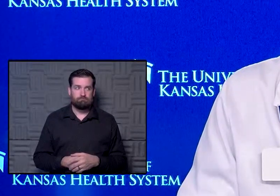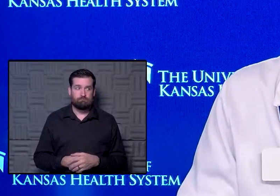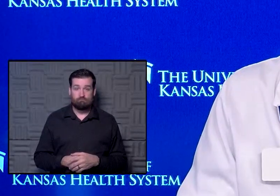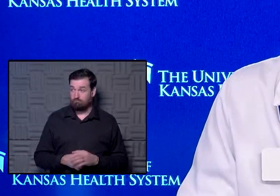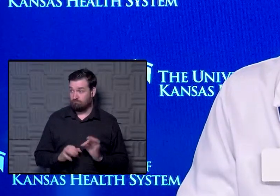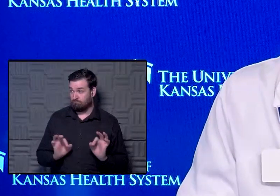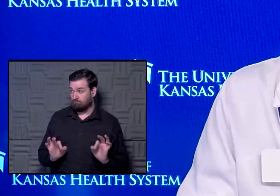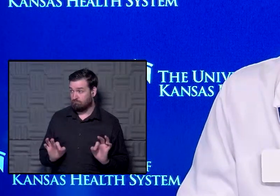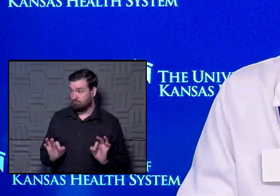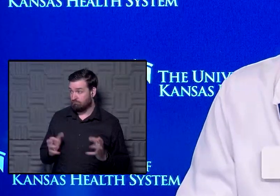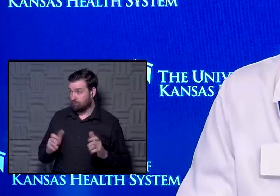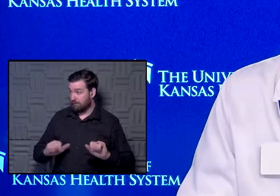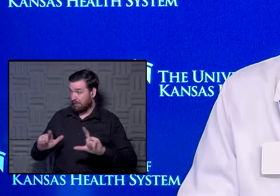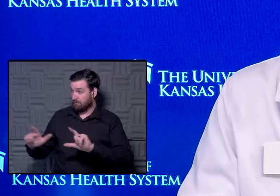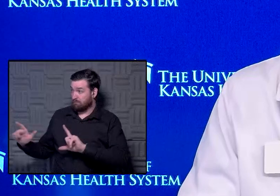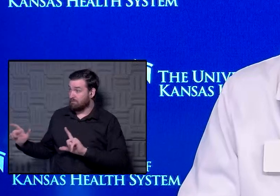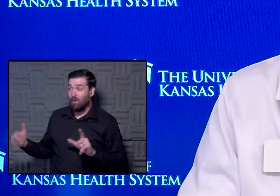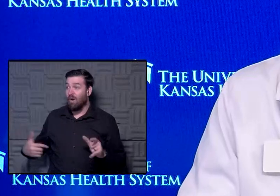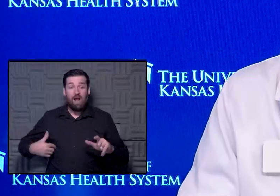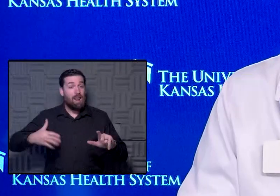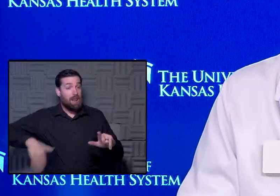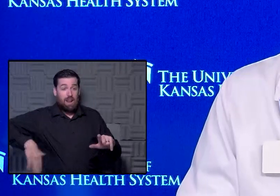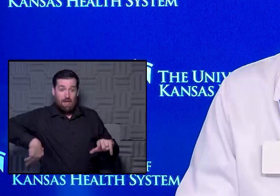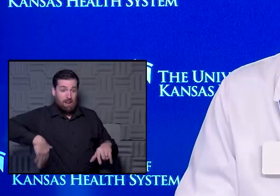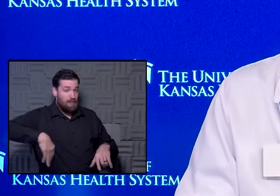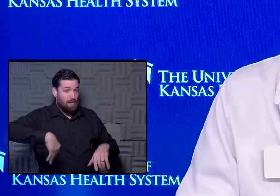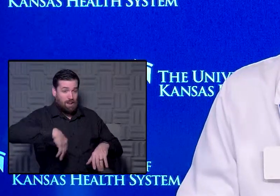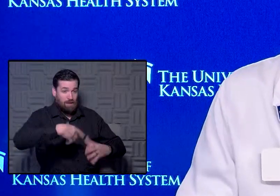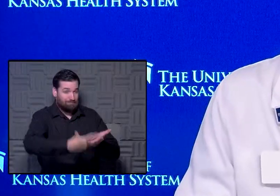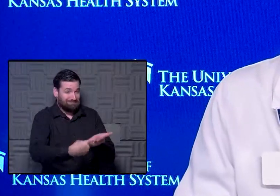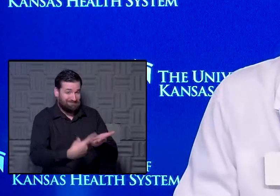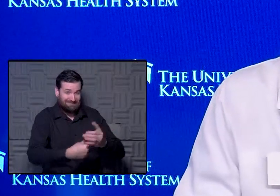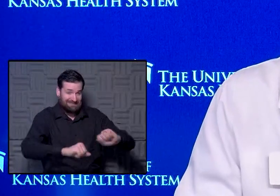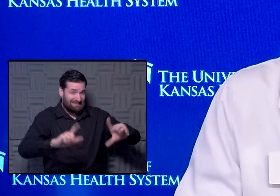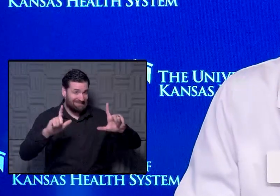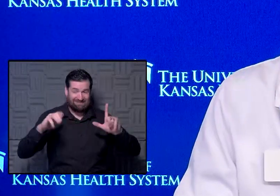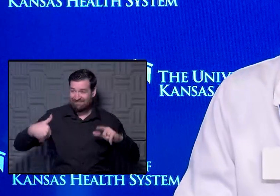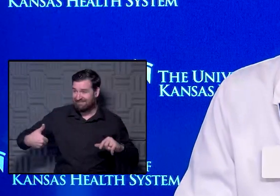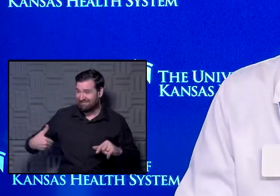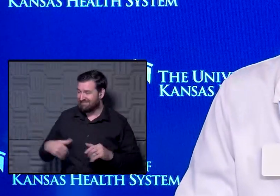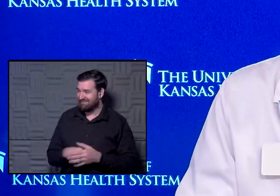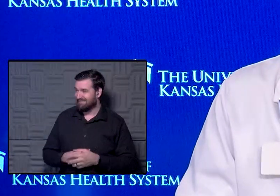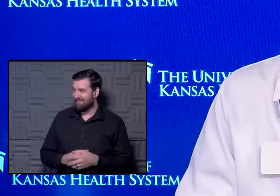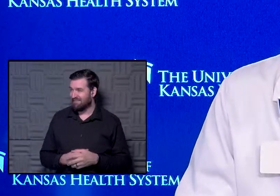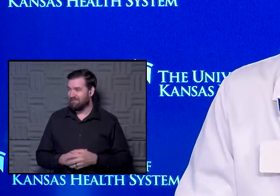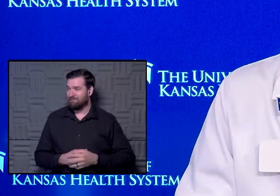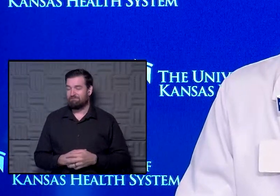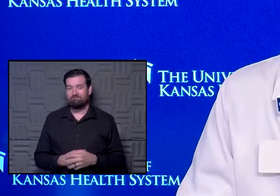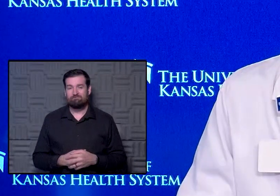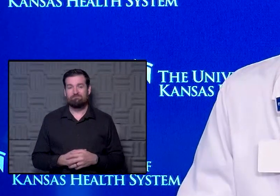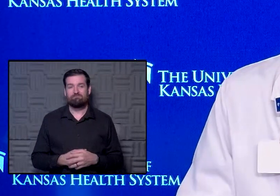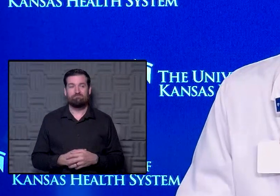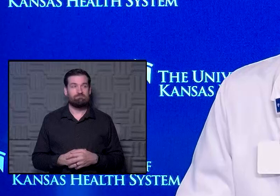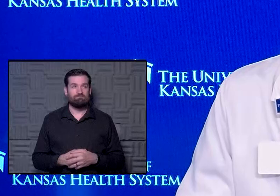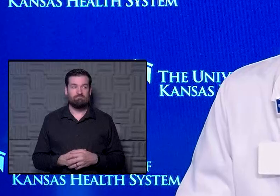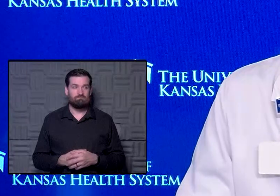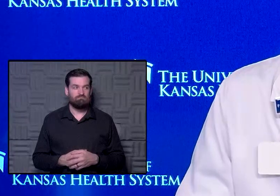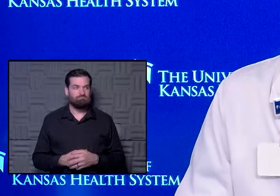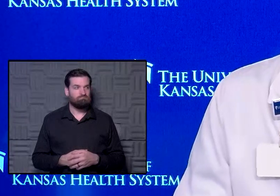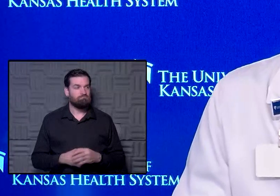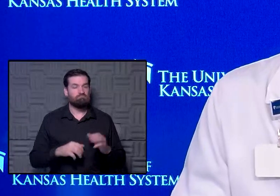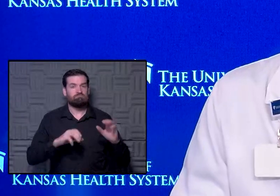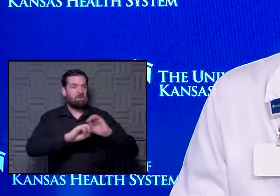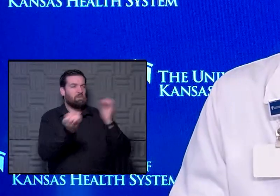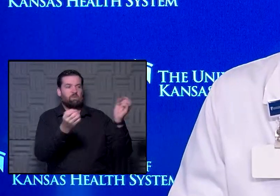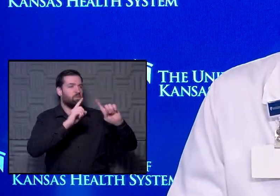Is that all your slides? Oh, we haven't got to the slides. Okay, We'll get to yeah. the slides in a second if Oh, we're there's ready. Yeah. slides. Yeah. All We're right. we're out